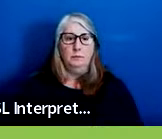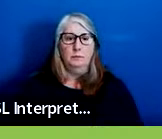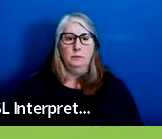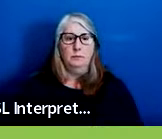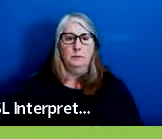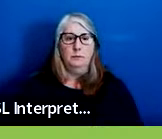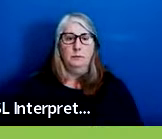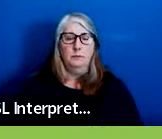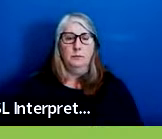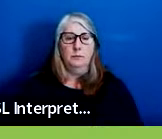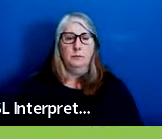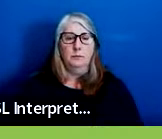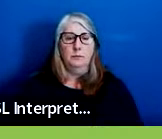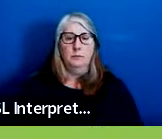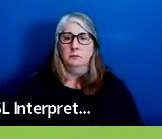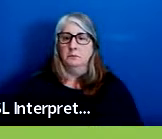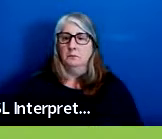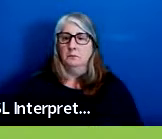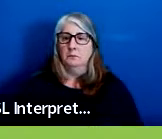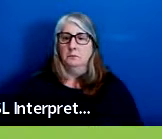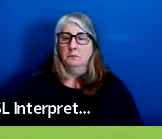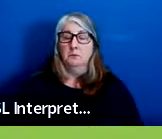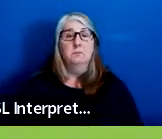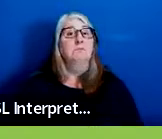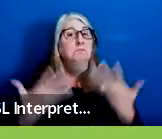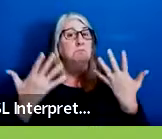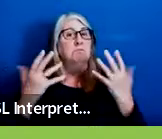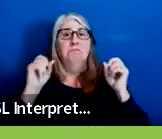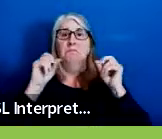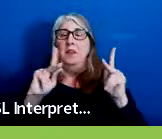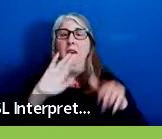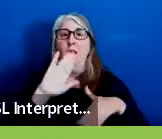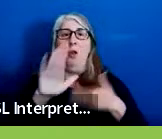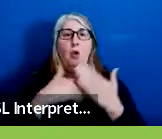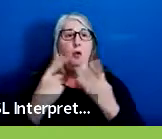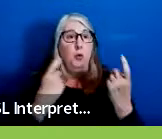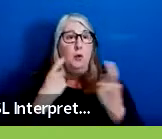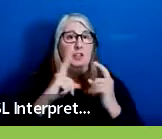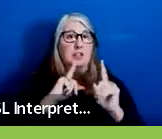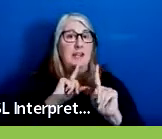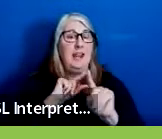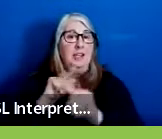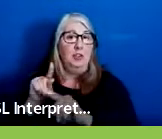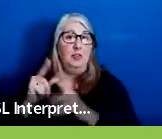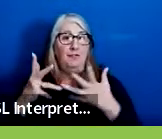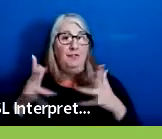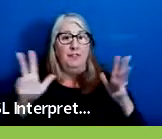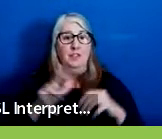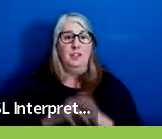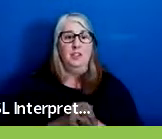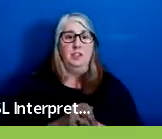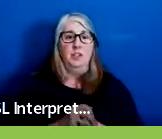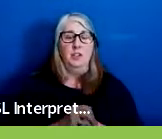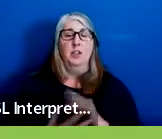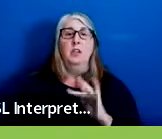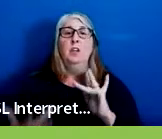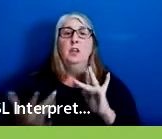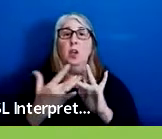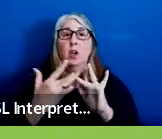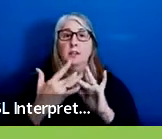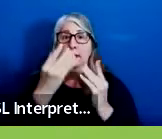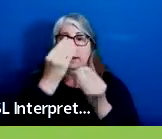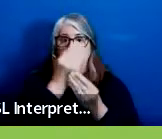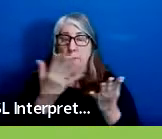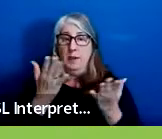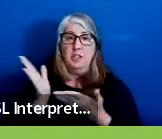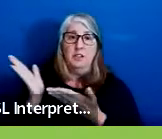Well, it looks as though we've covered all of the questions. Yep. Our contact information is